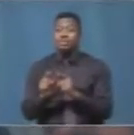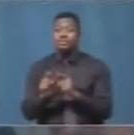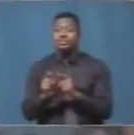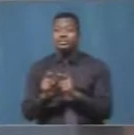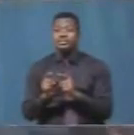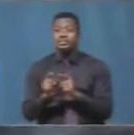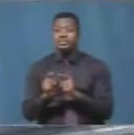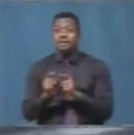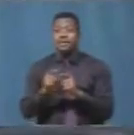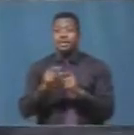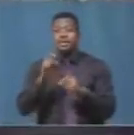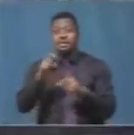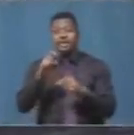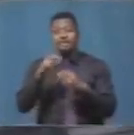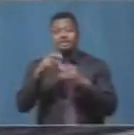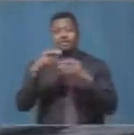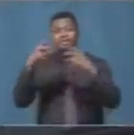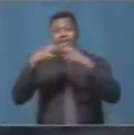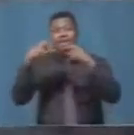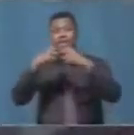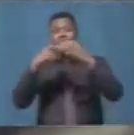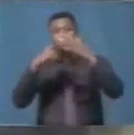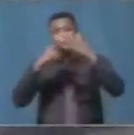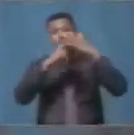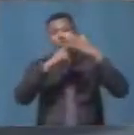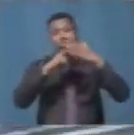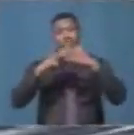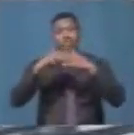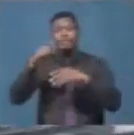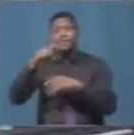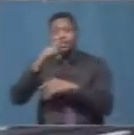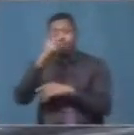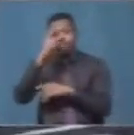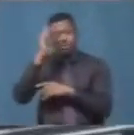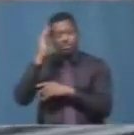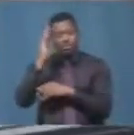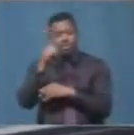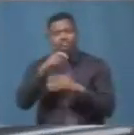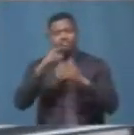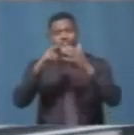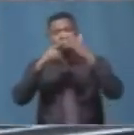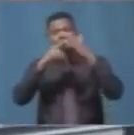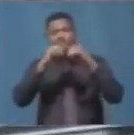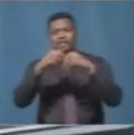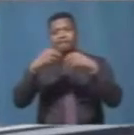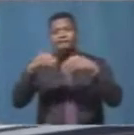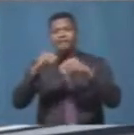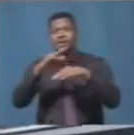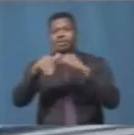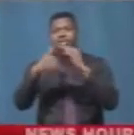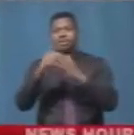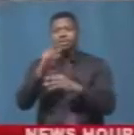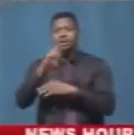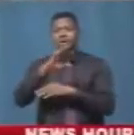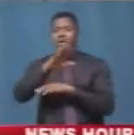Now, wiring, no, I have no sense. I buy Baba, and wiring, what markets are working, you